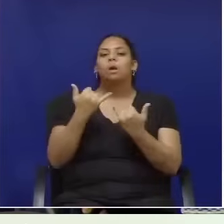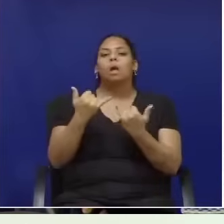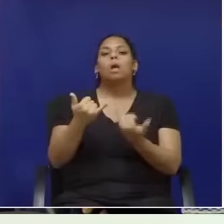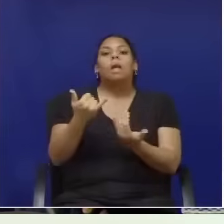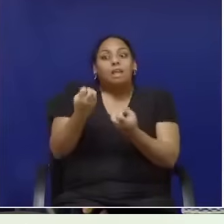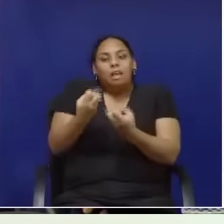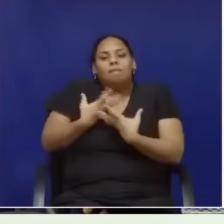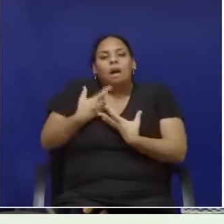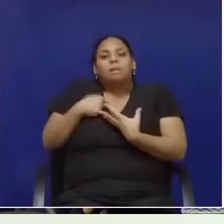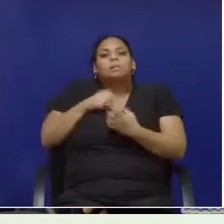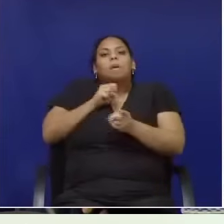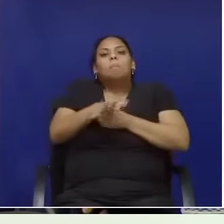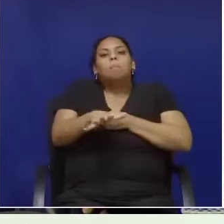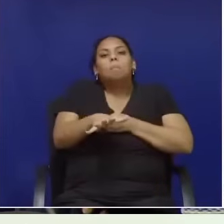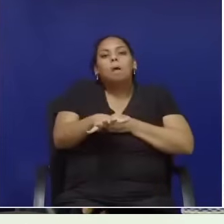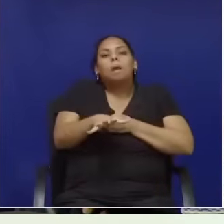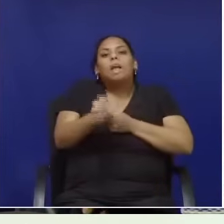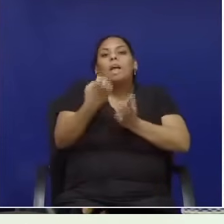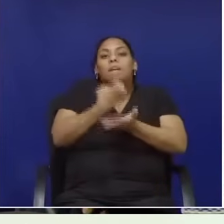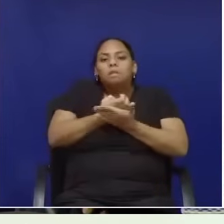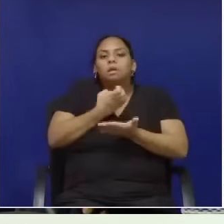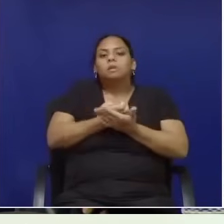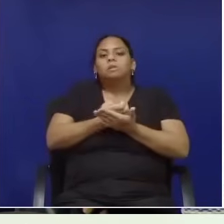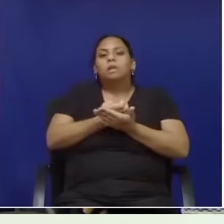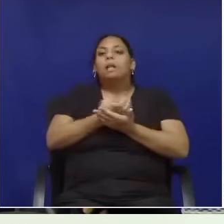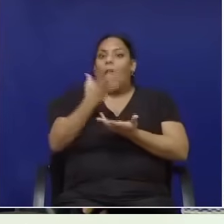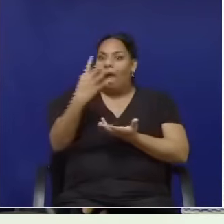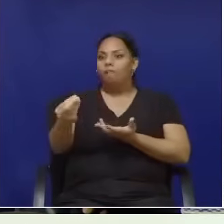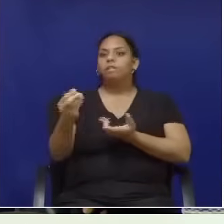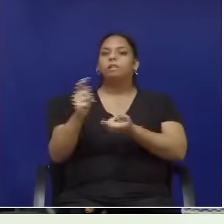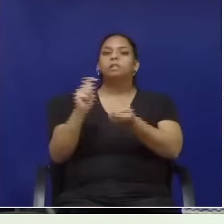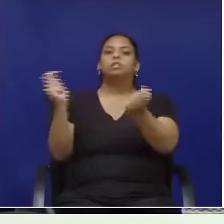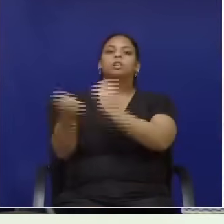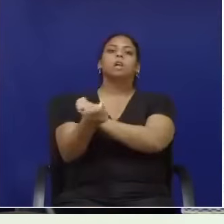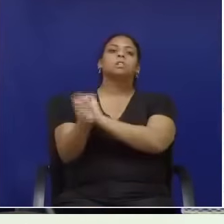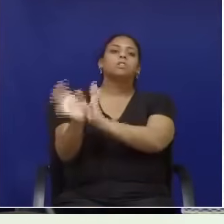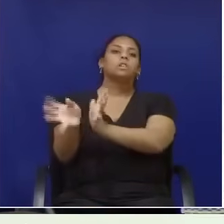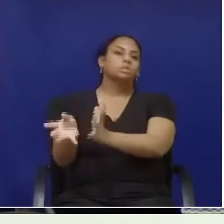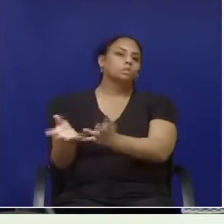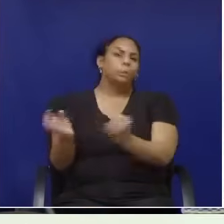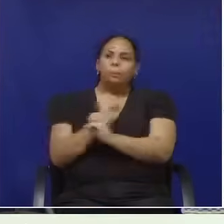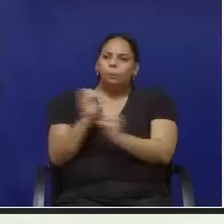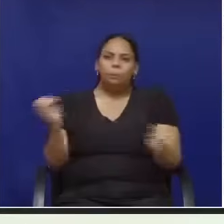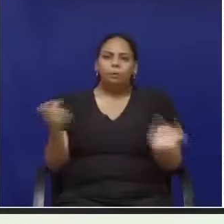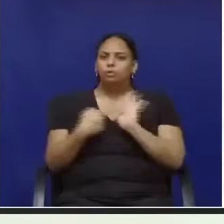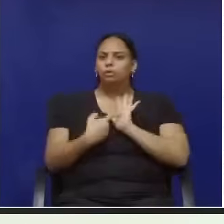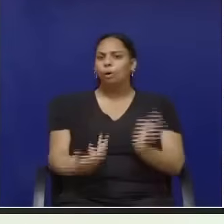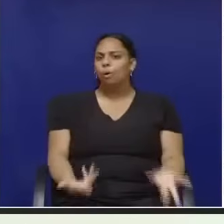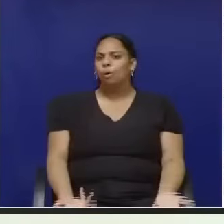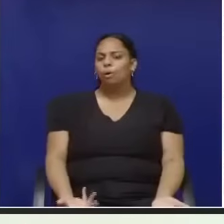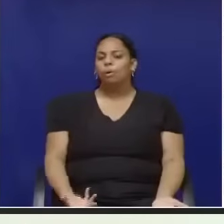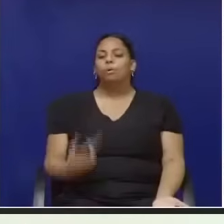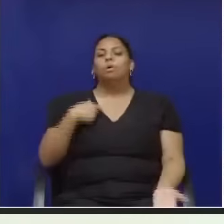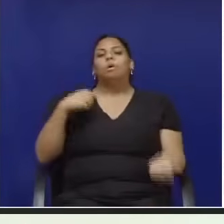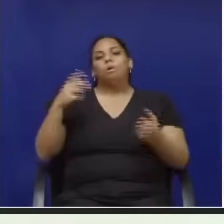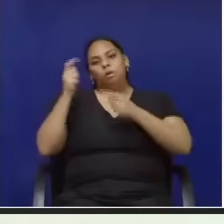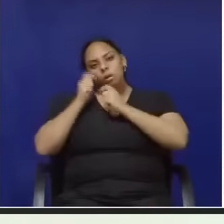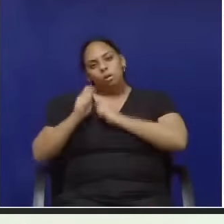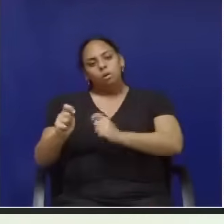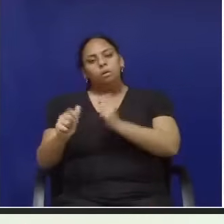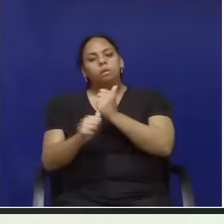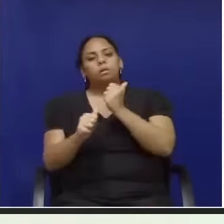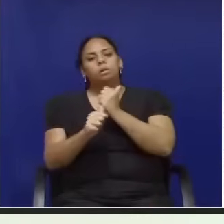given us impact and evidence that there's a change. Thank you very much. The Honorable Deputy Minister.